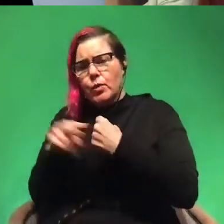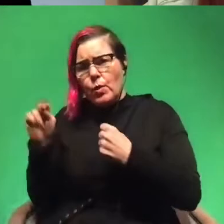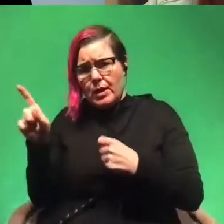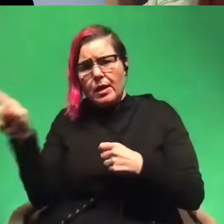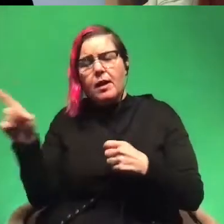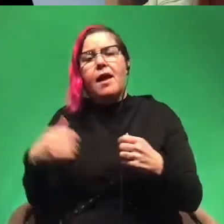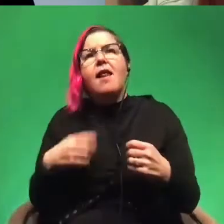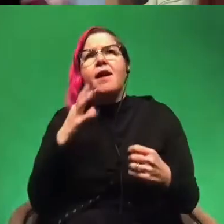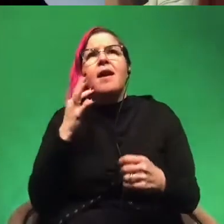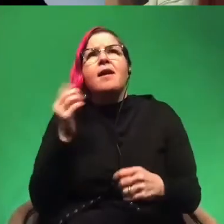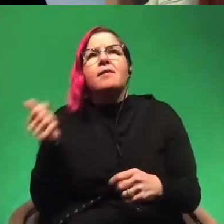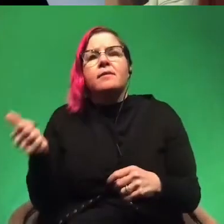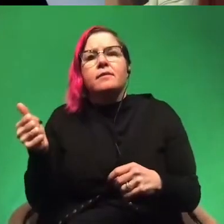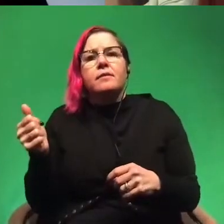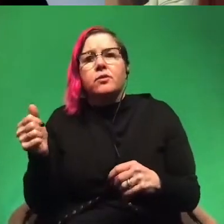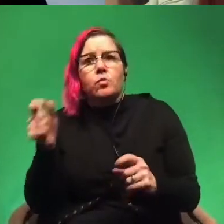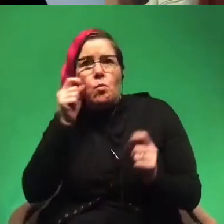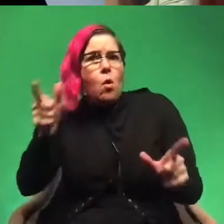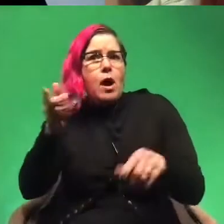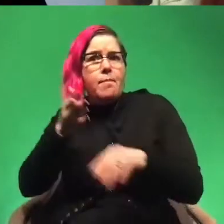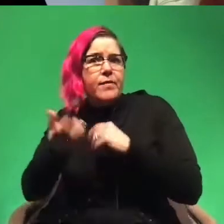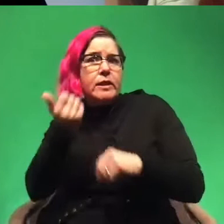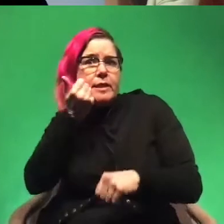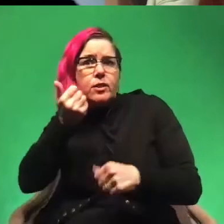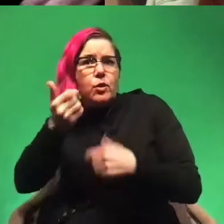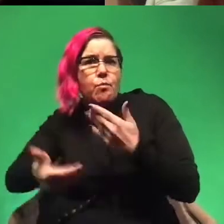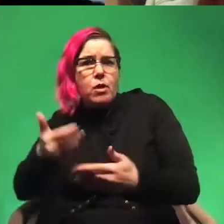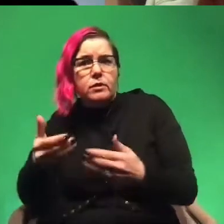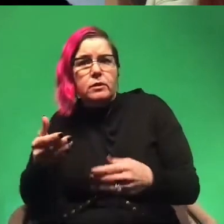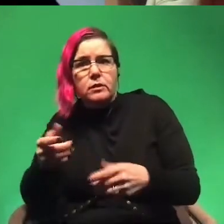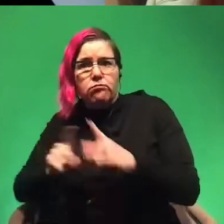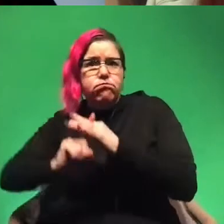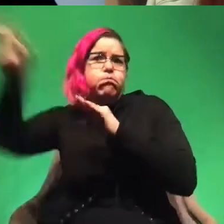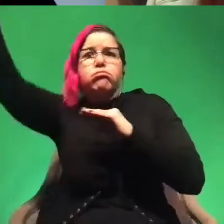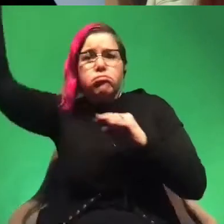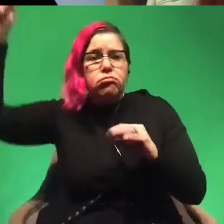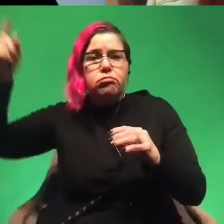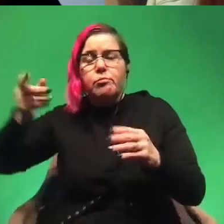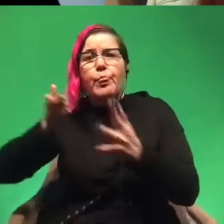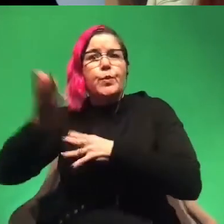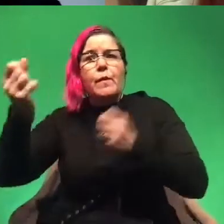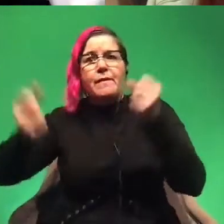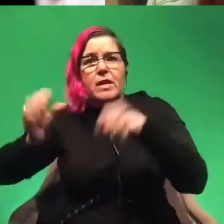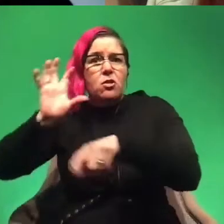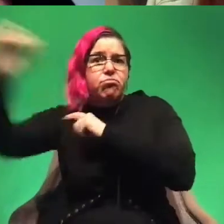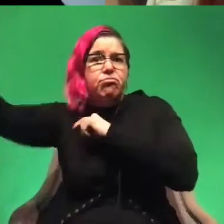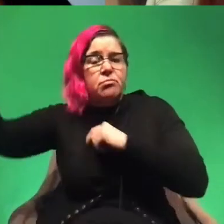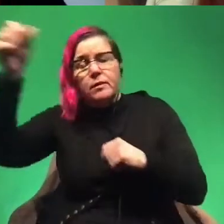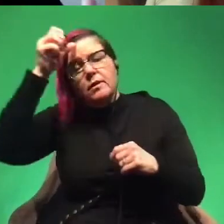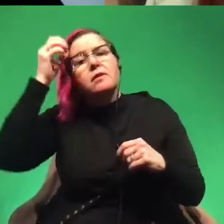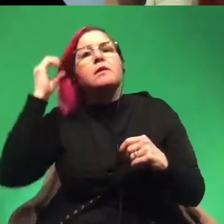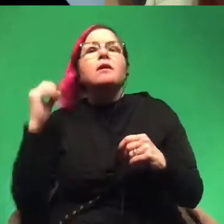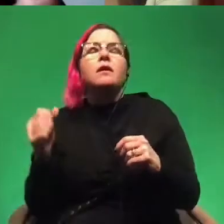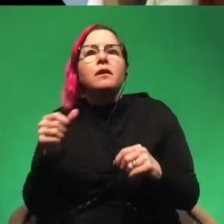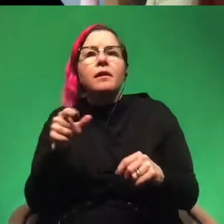had a cat spontaneously wake up after a dental procedure and bust through a vehicle. And, so that's not even the